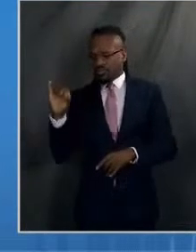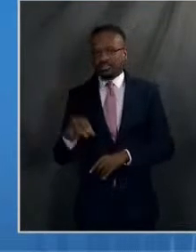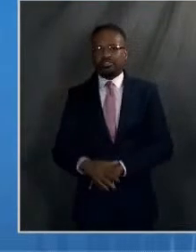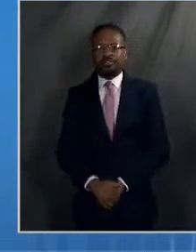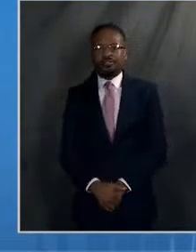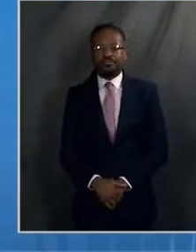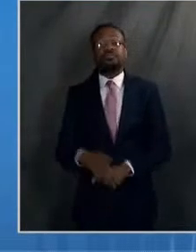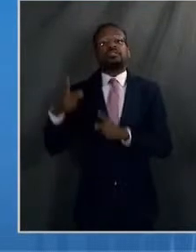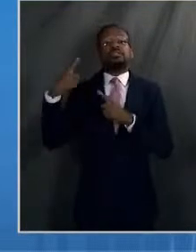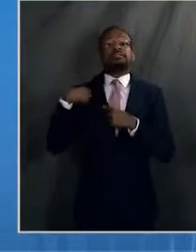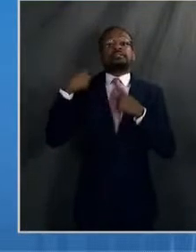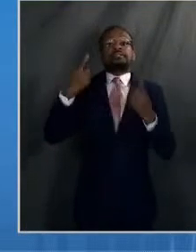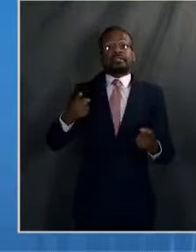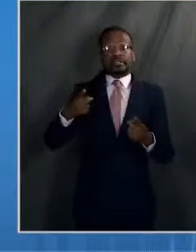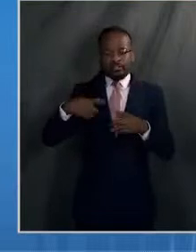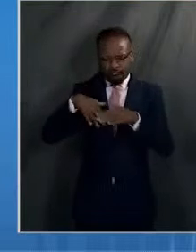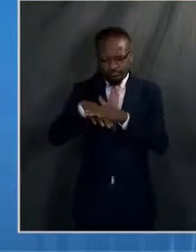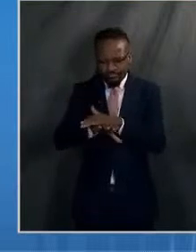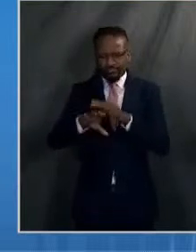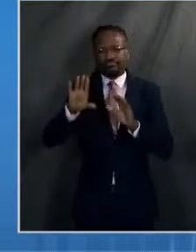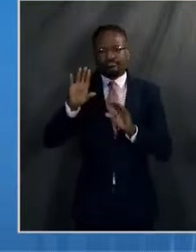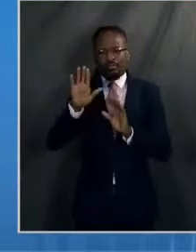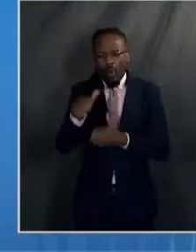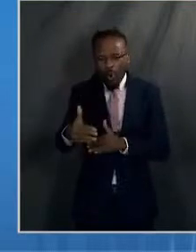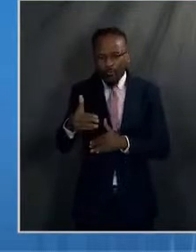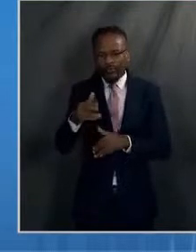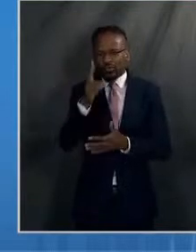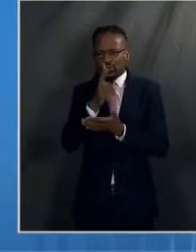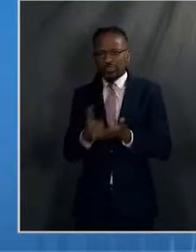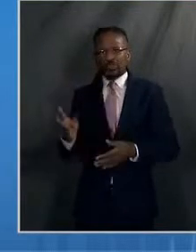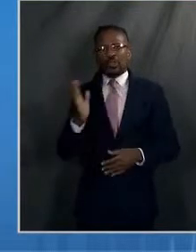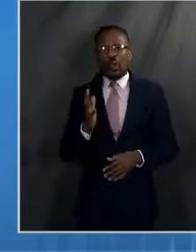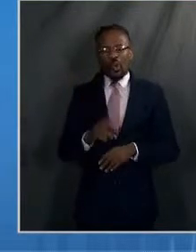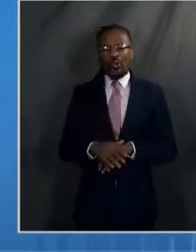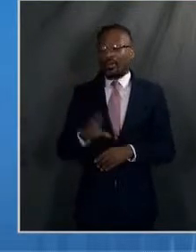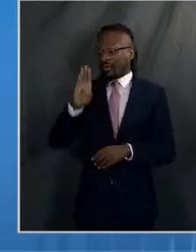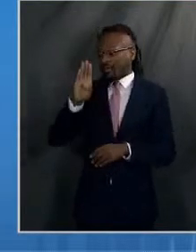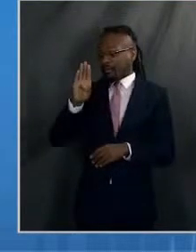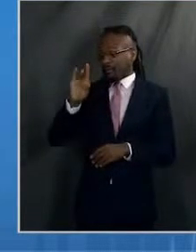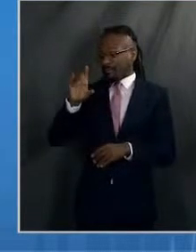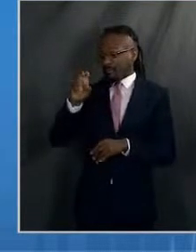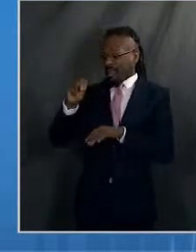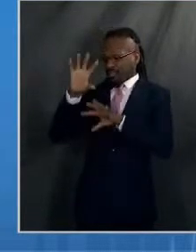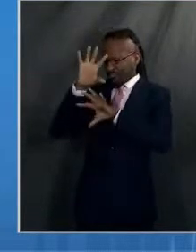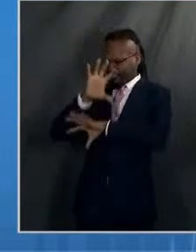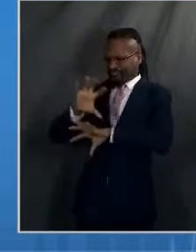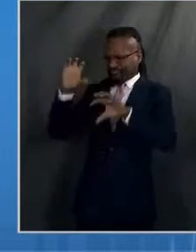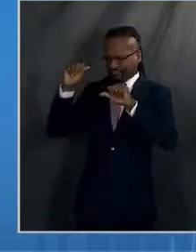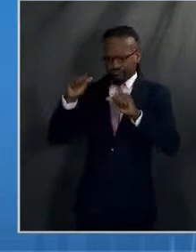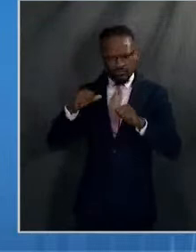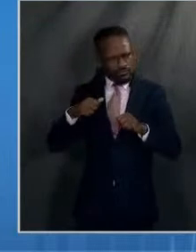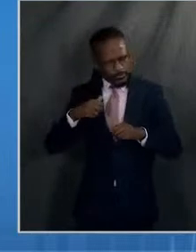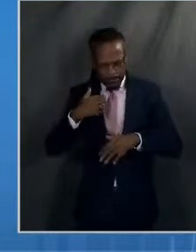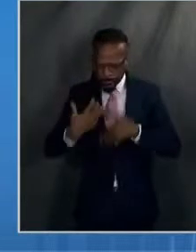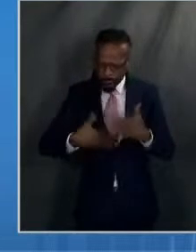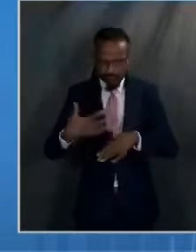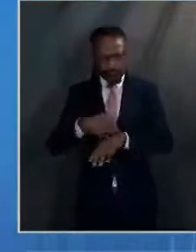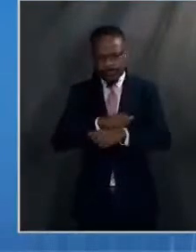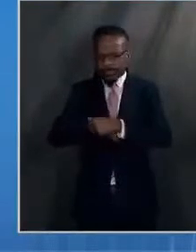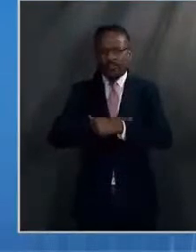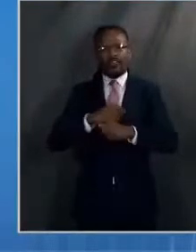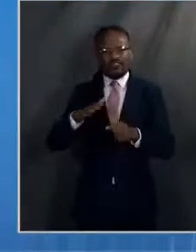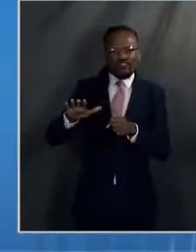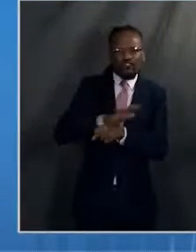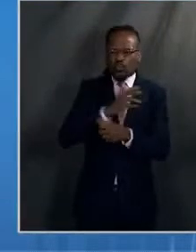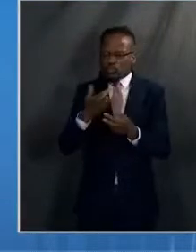Since entering office 2 weeks ago, the Biden administration has taken aggressive steps to activate the full resources of the federal government